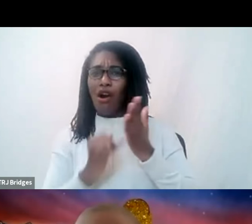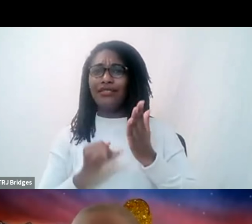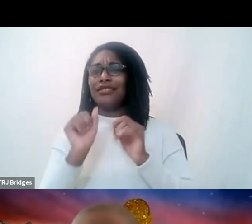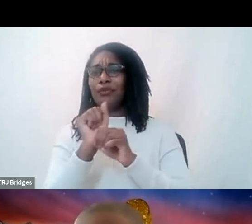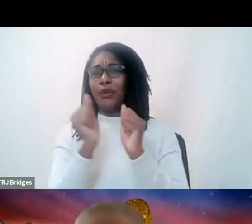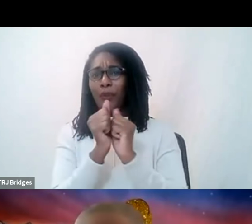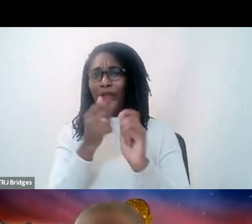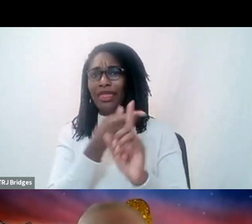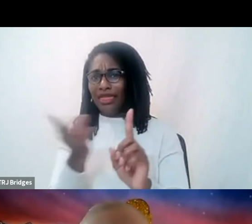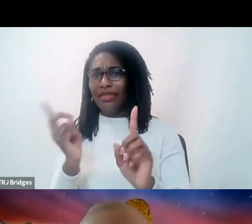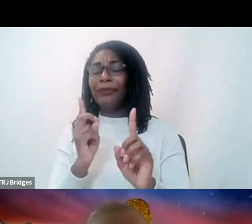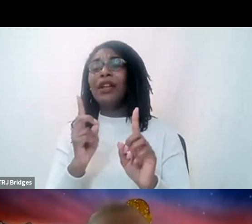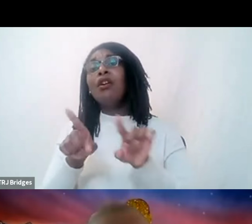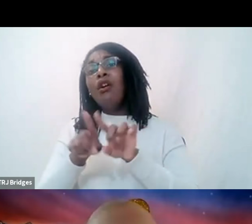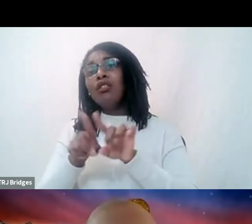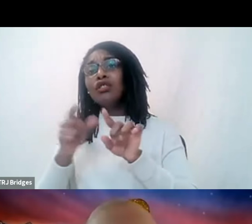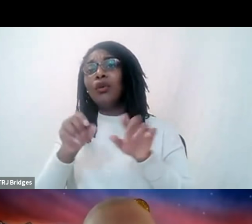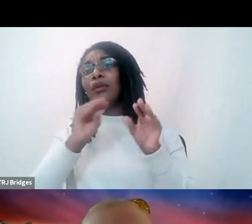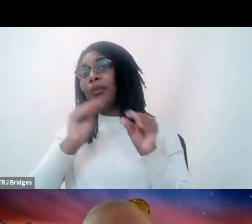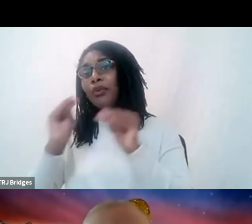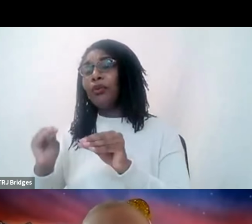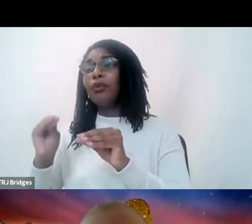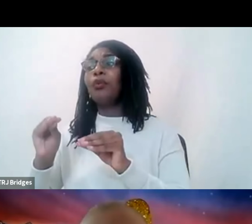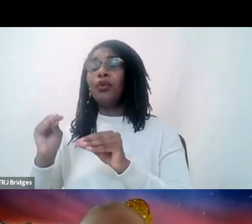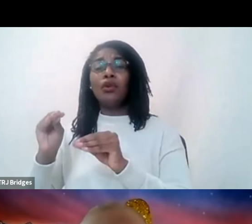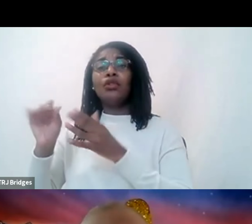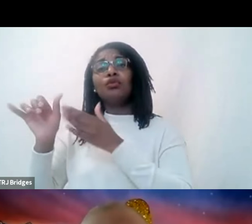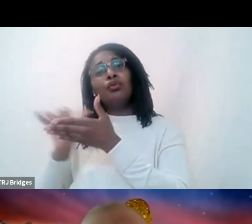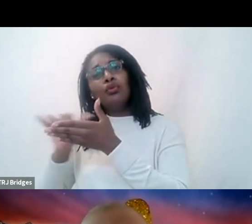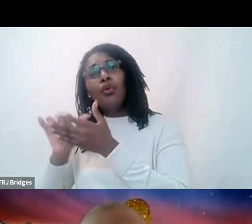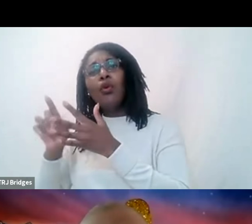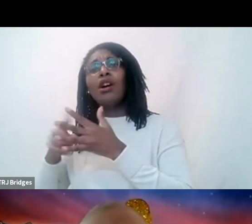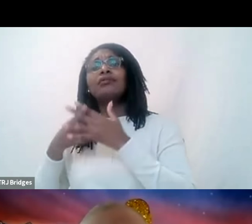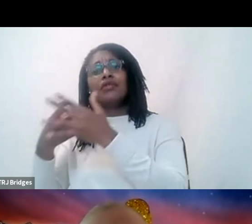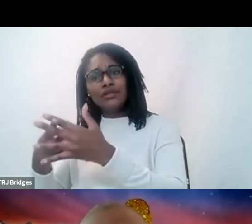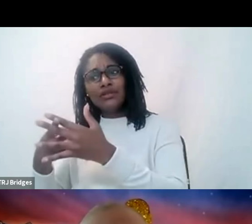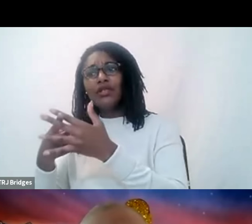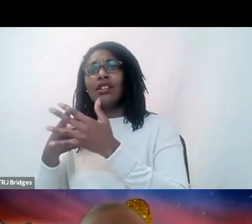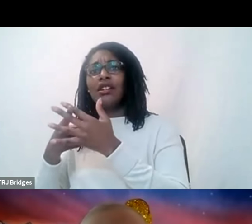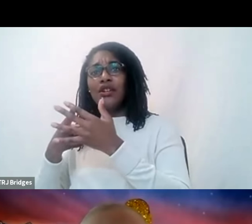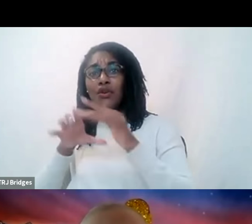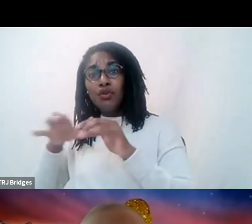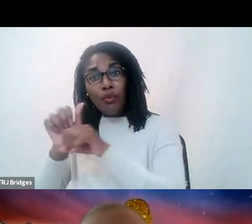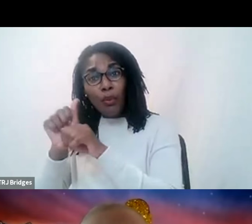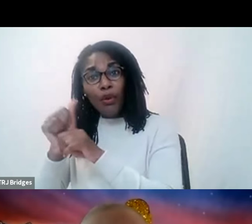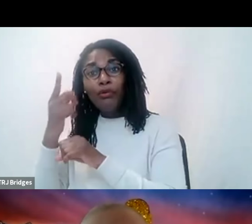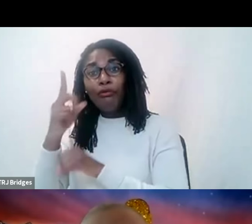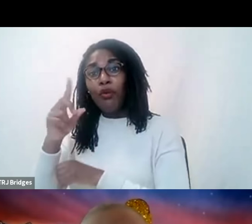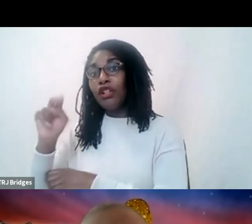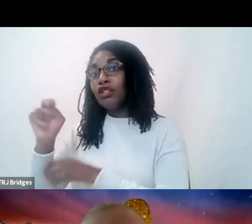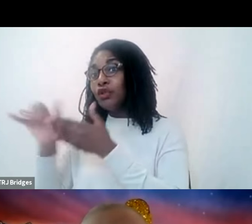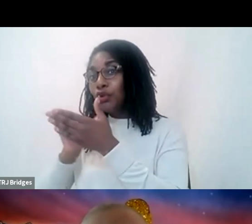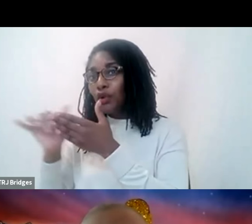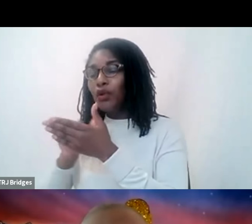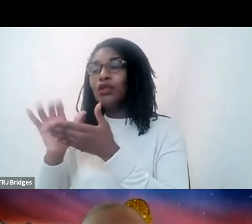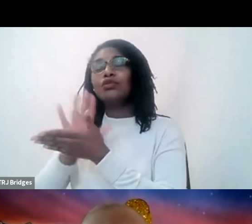of 2015, he moved to New York City and began his studies at the New York School of Jazz and Contemporary Music on a full